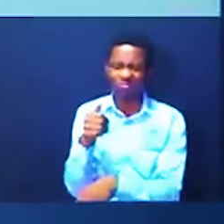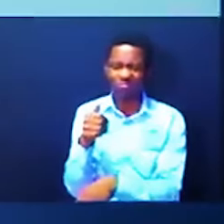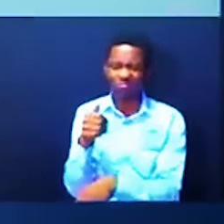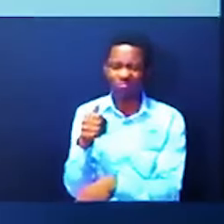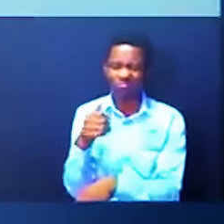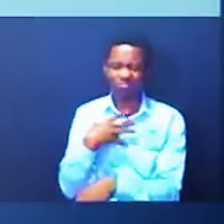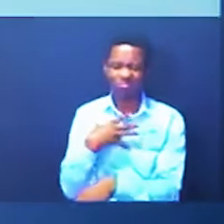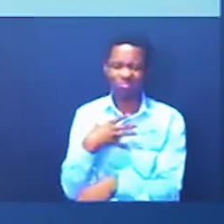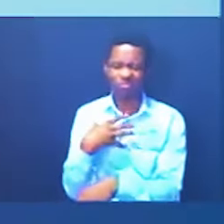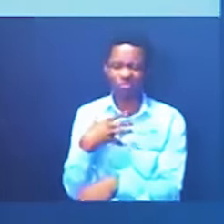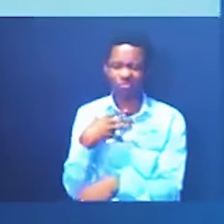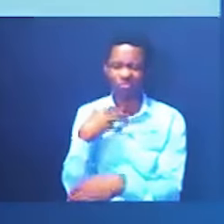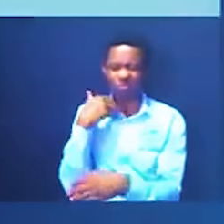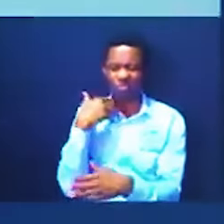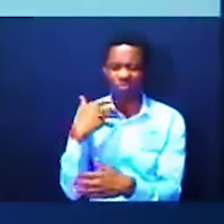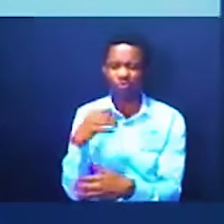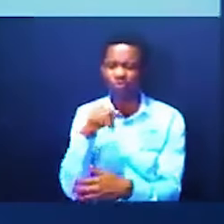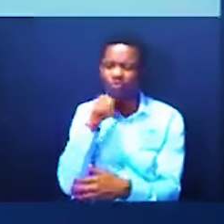Anything about the perceived